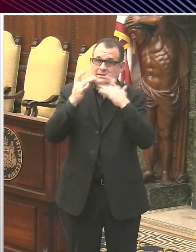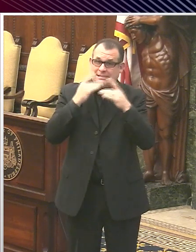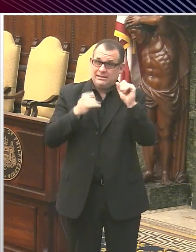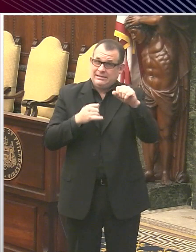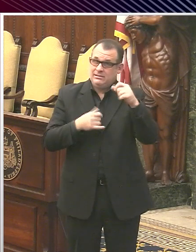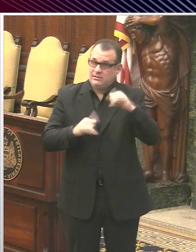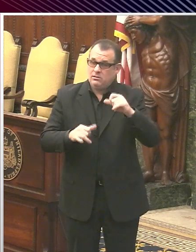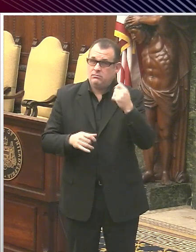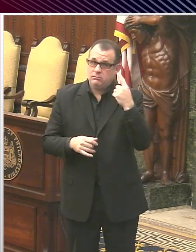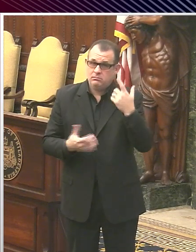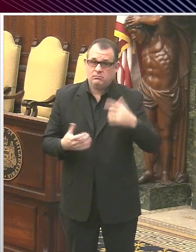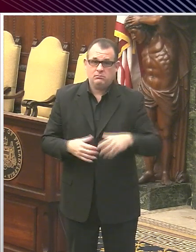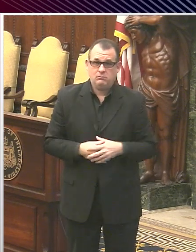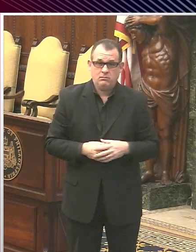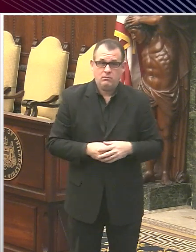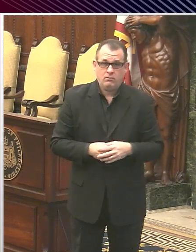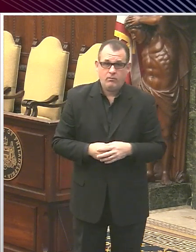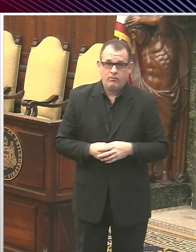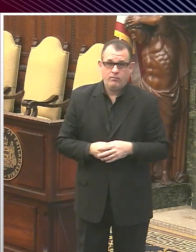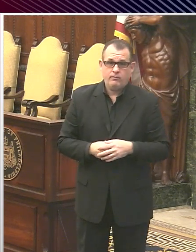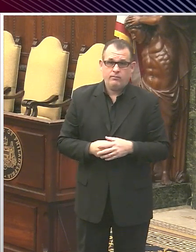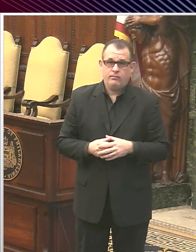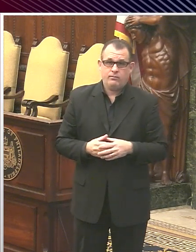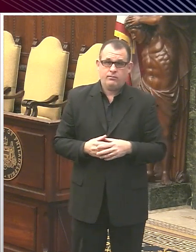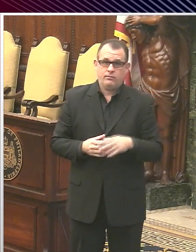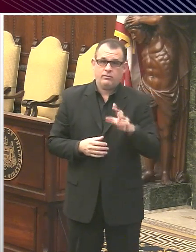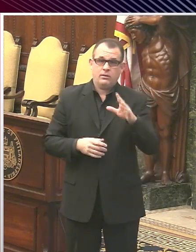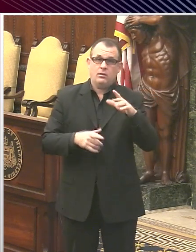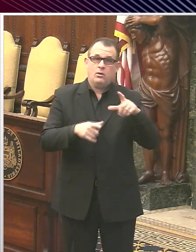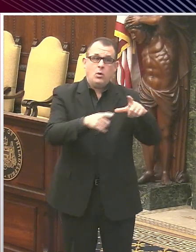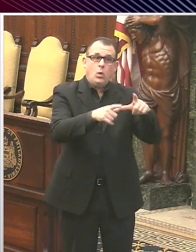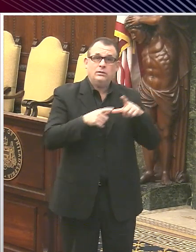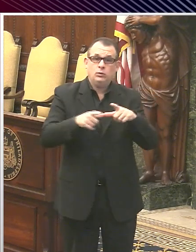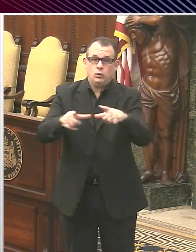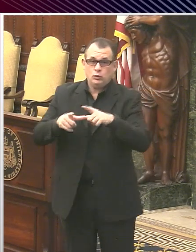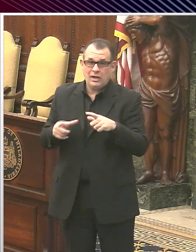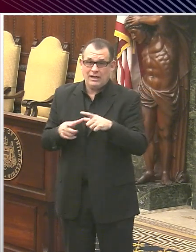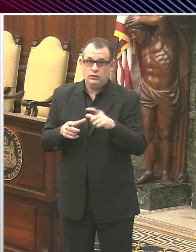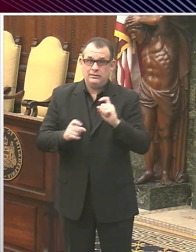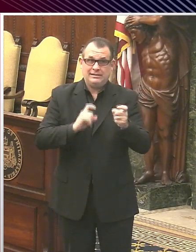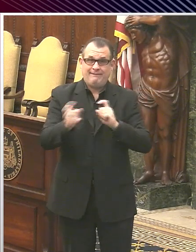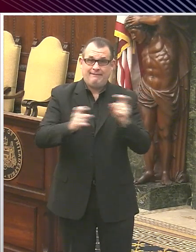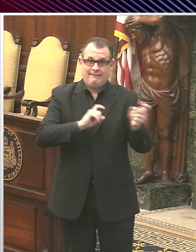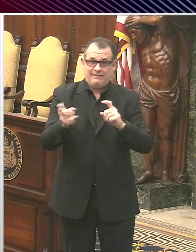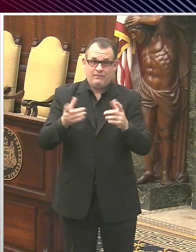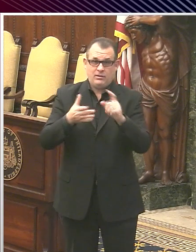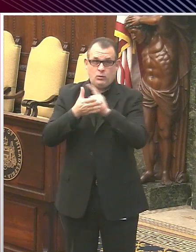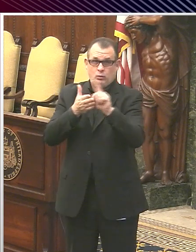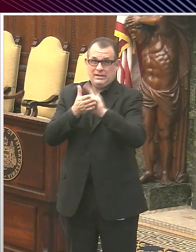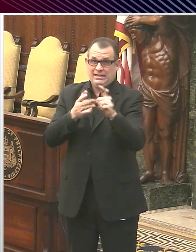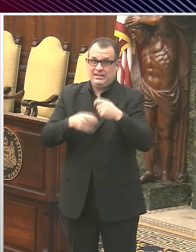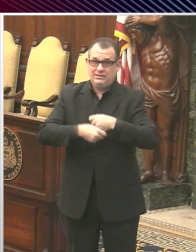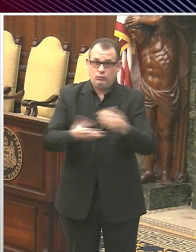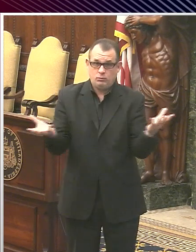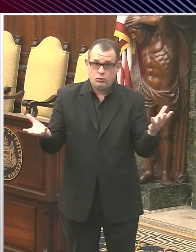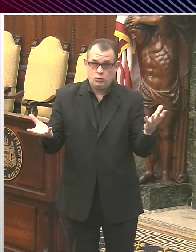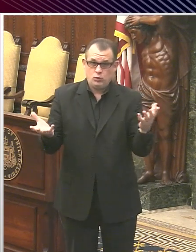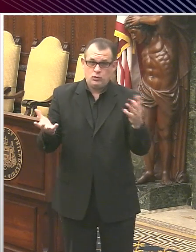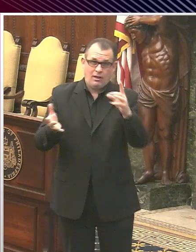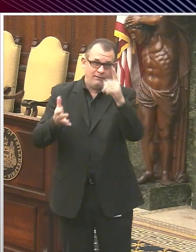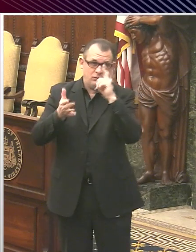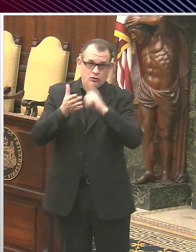Beginning this week, there are updates to both locations of the meal sites and the weekly distribution schedules. So I encourage families to